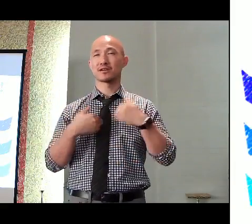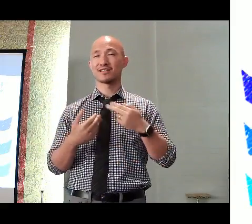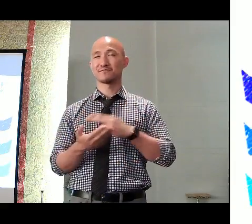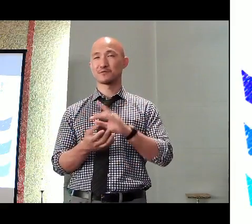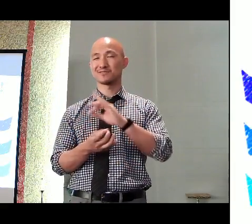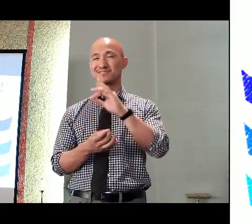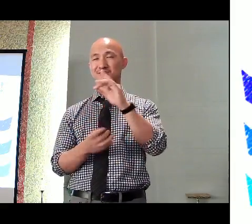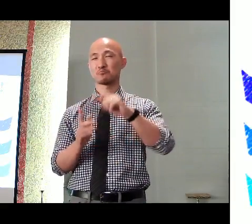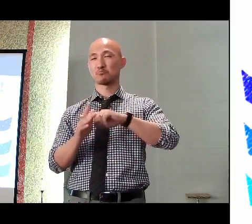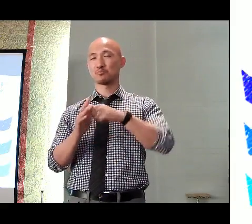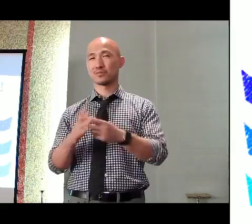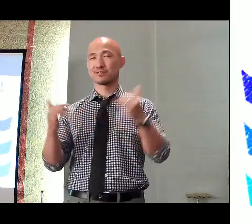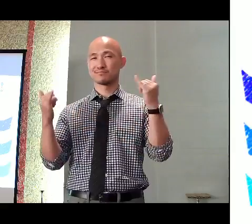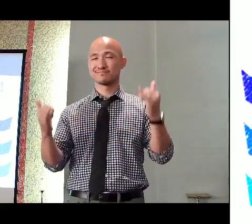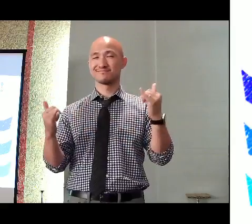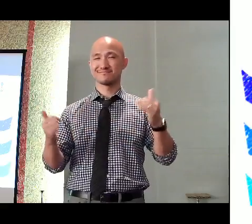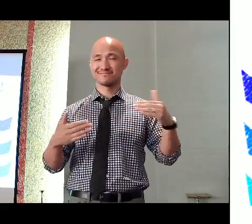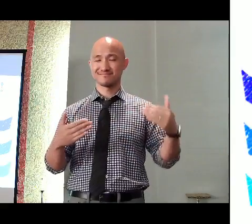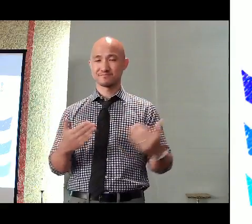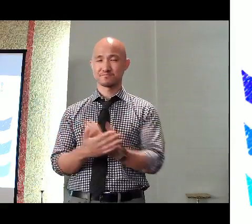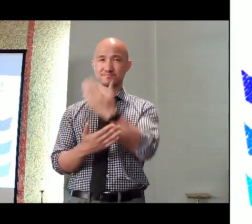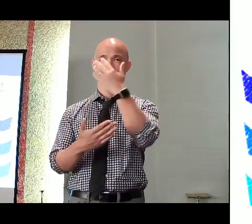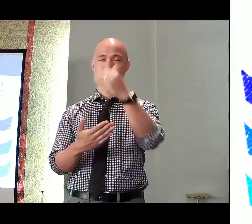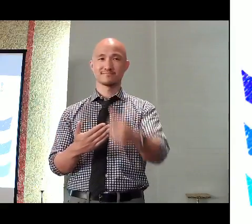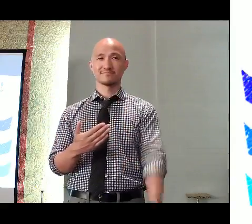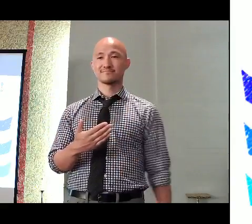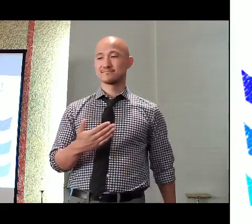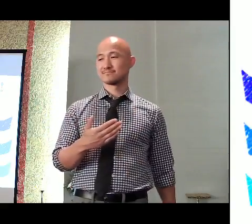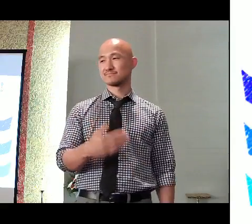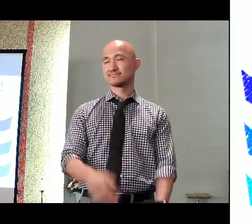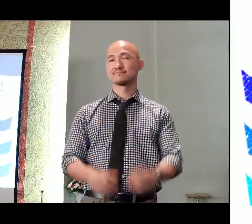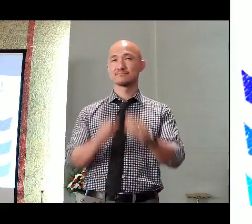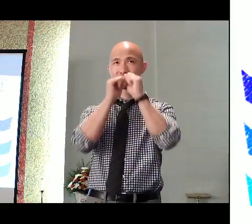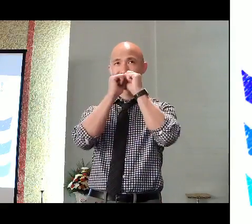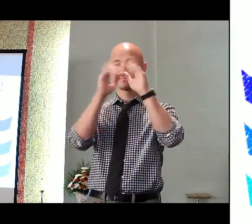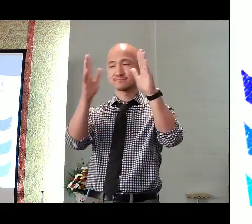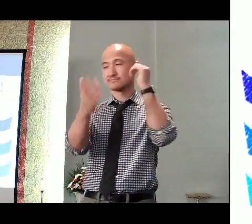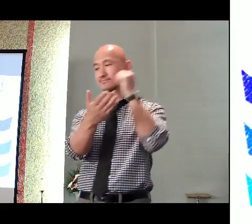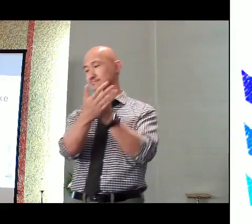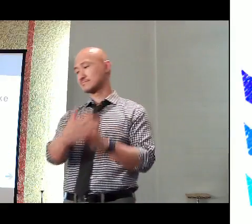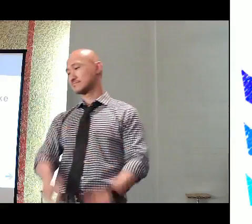started on living a holy life as Christ wants us to live. May God bless you.